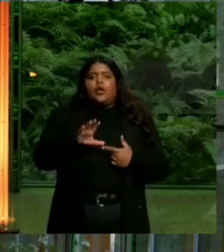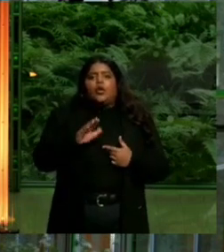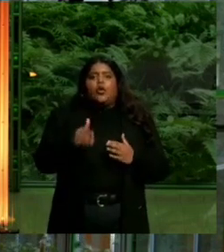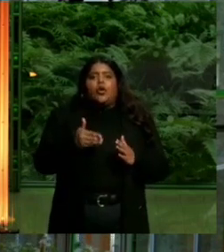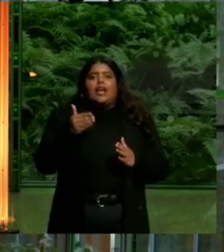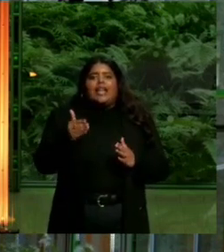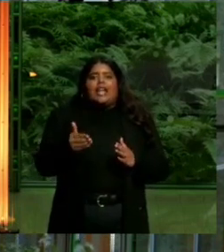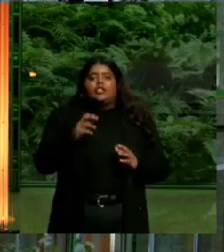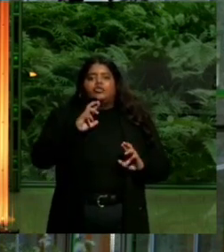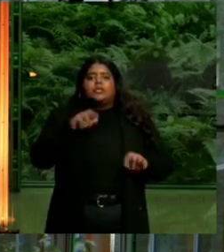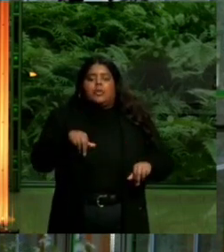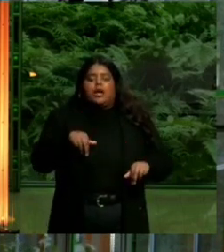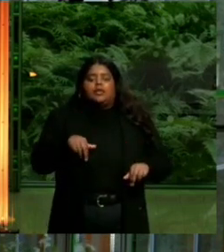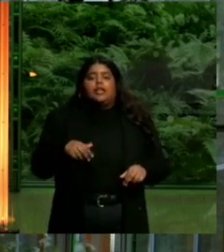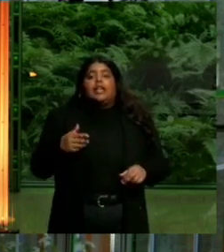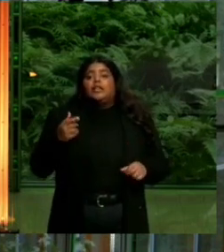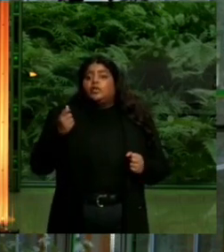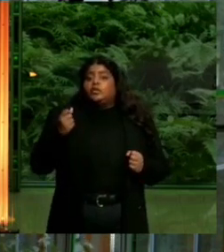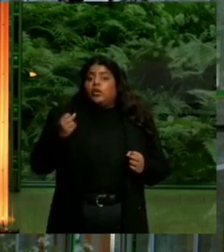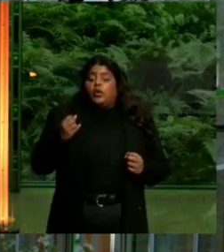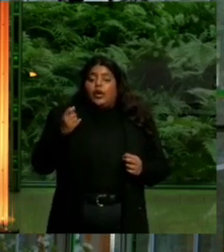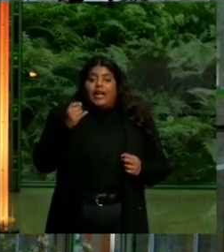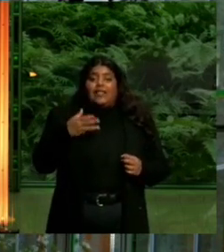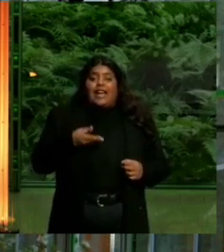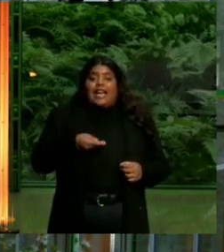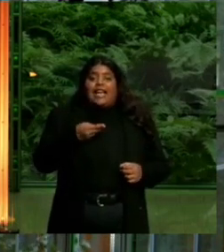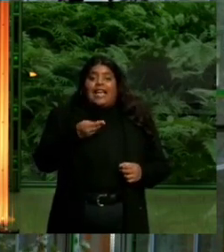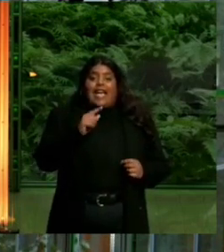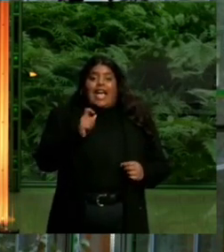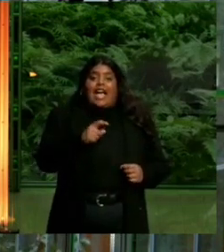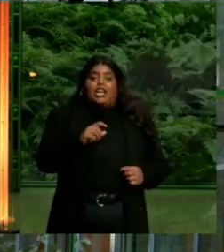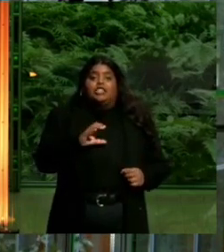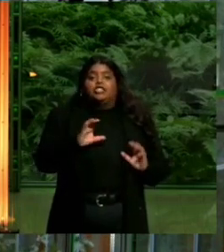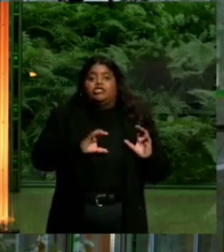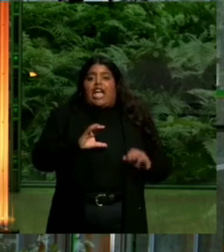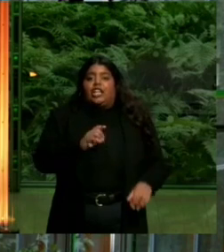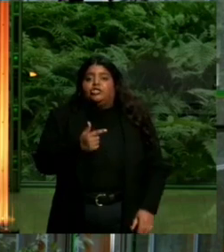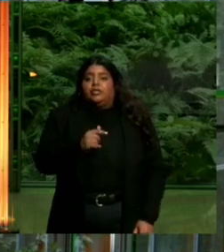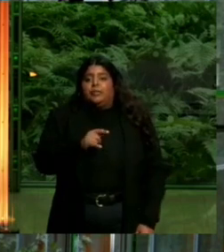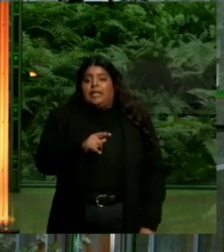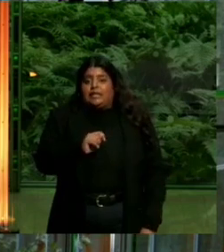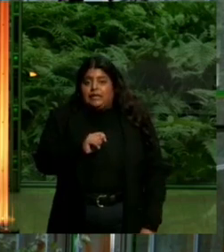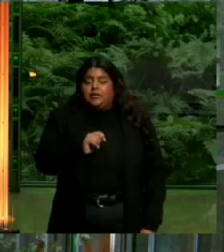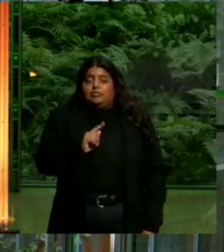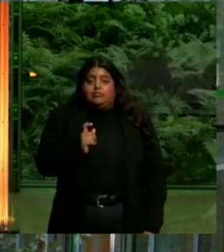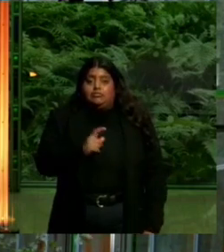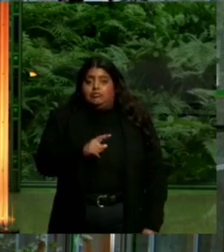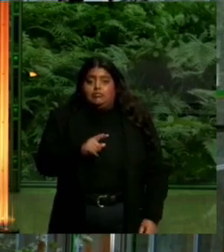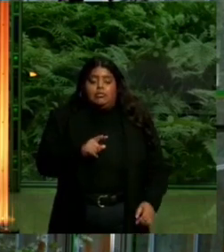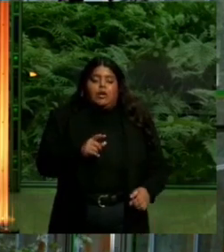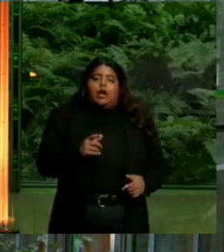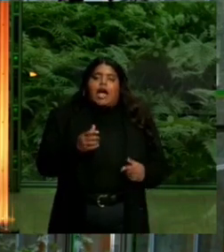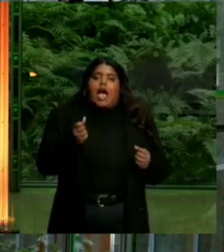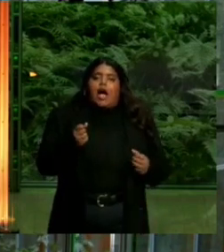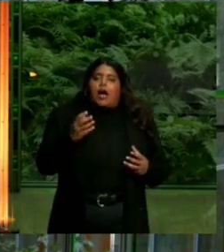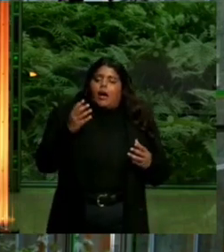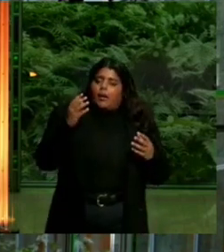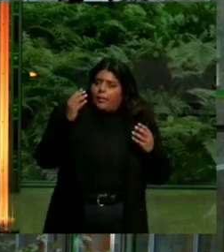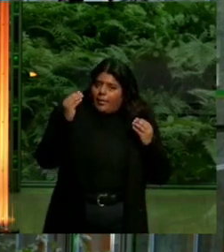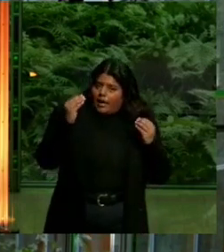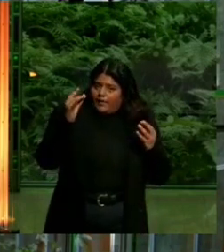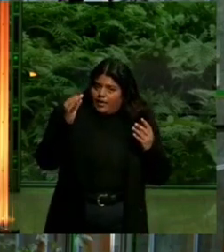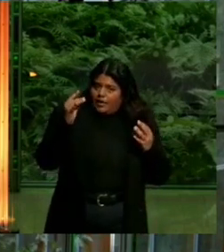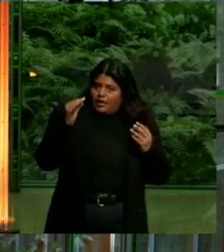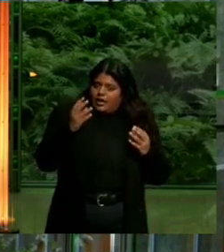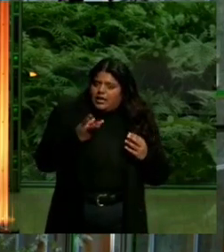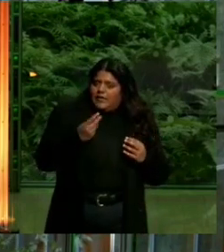next response? This is, if I gave ChatGPT this question, the amount of thinking it would have to do is actually